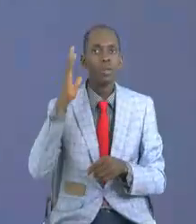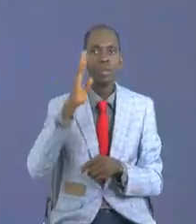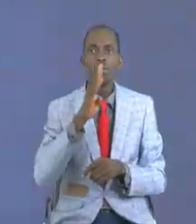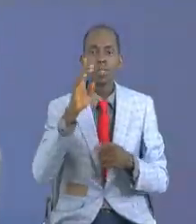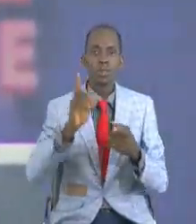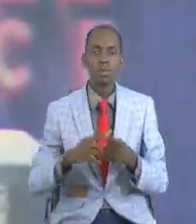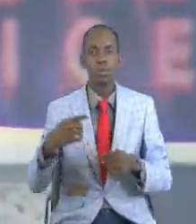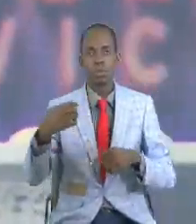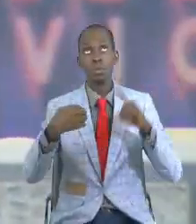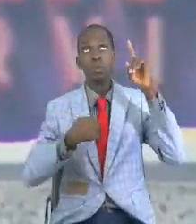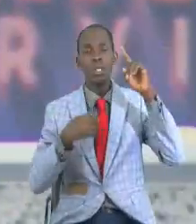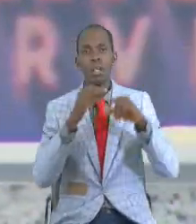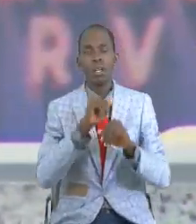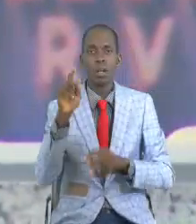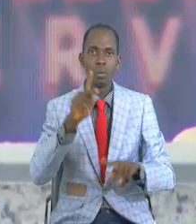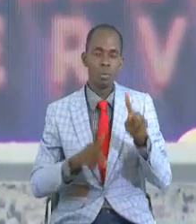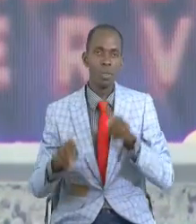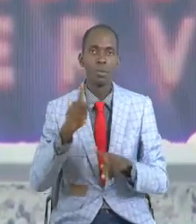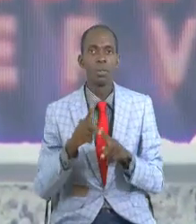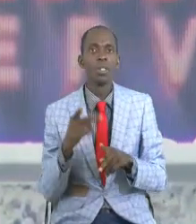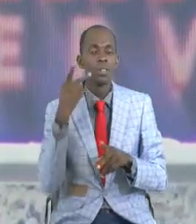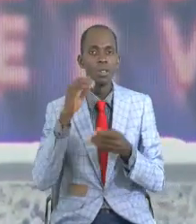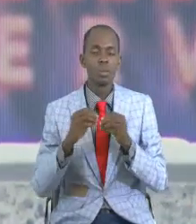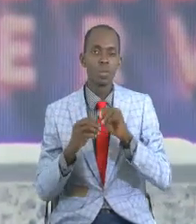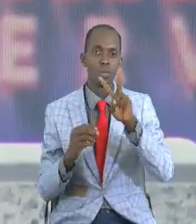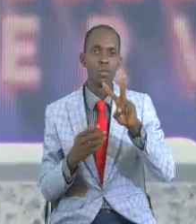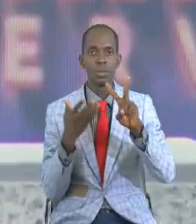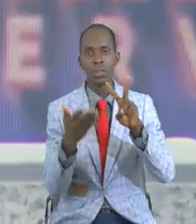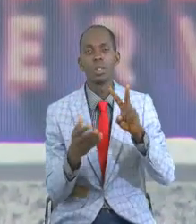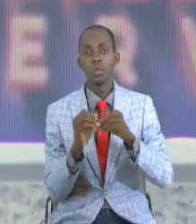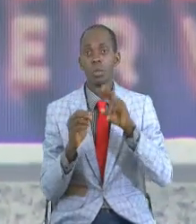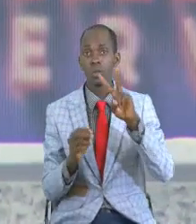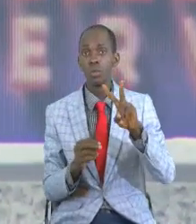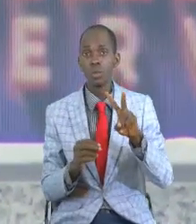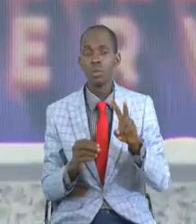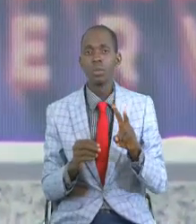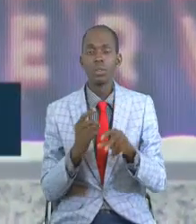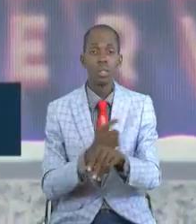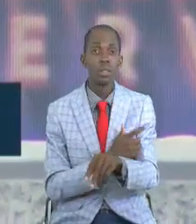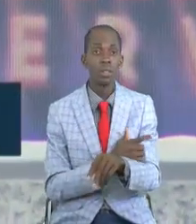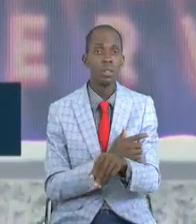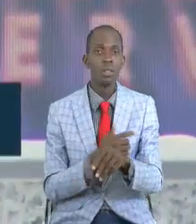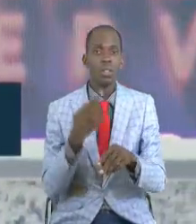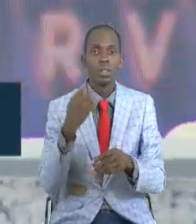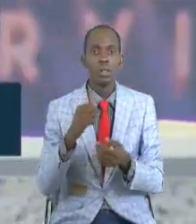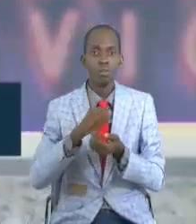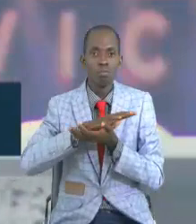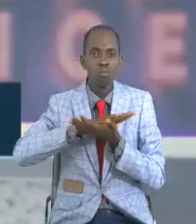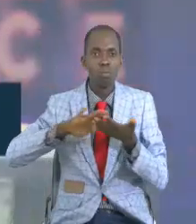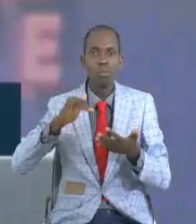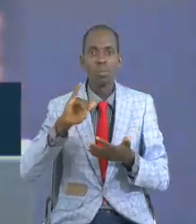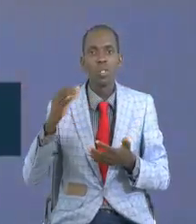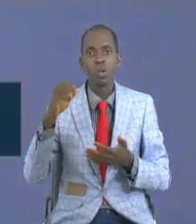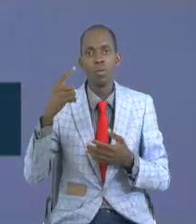people. Look at number two there. Number two there is the purging of the believer's conscience.